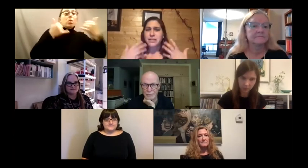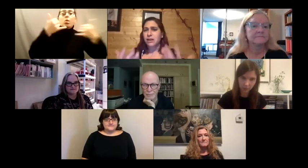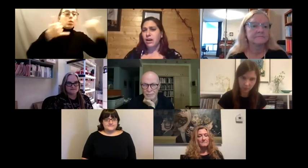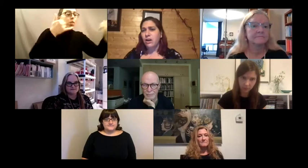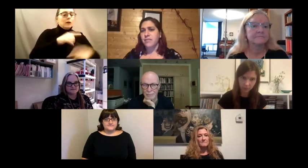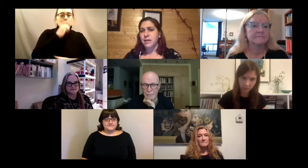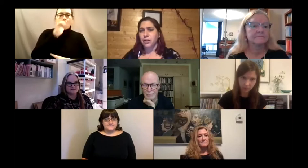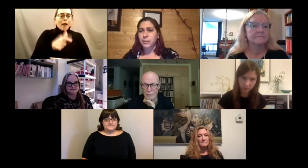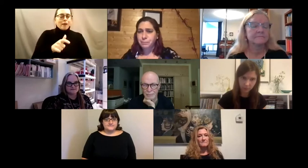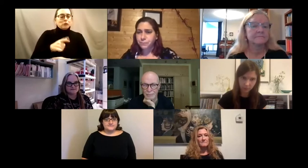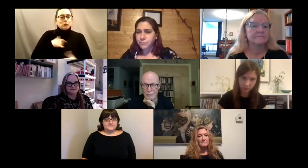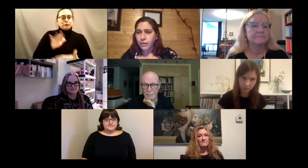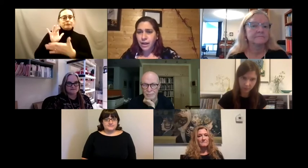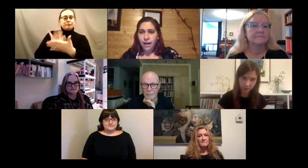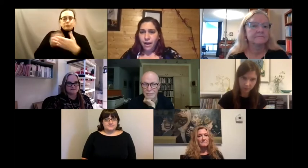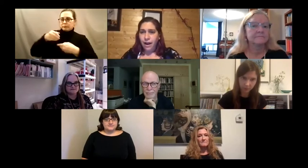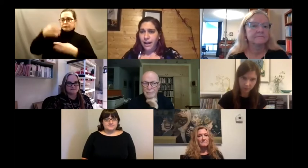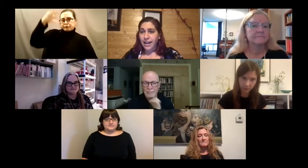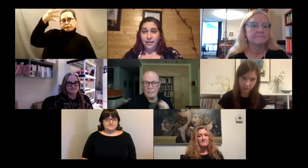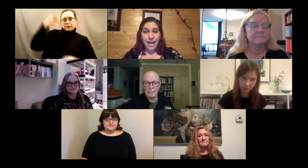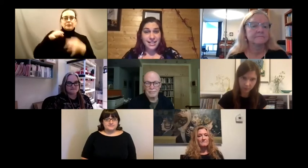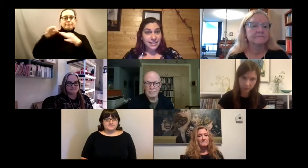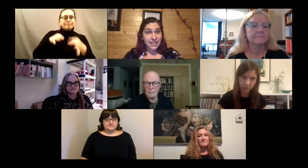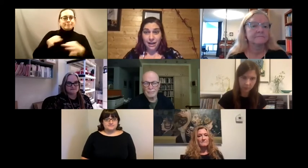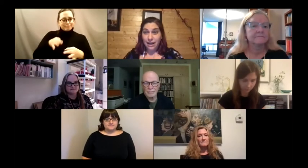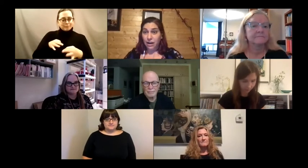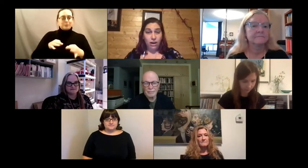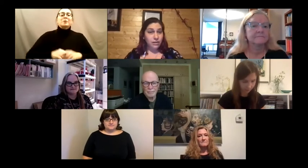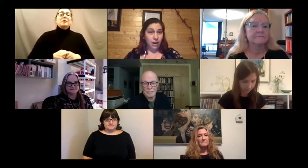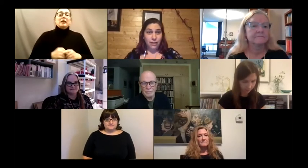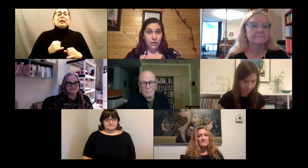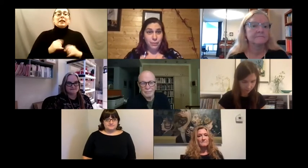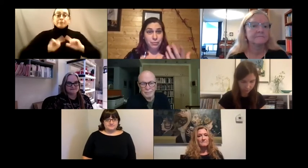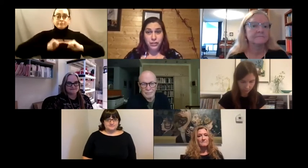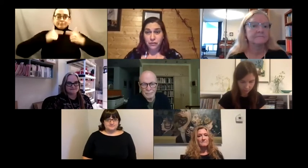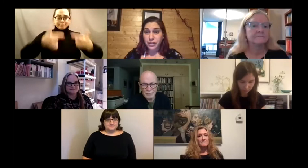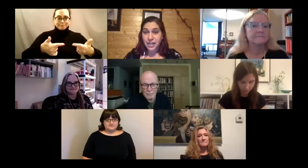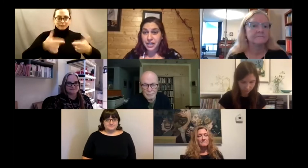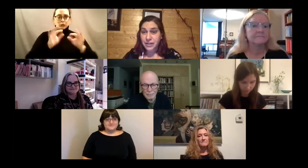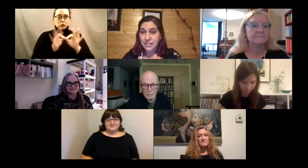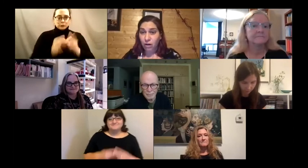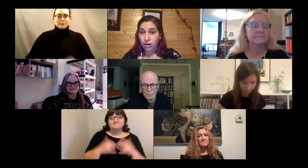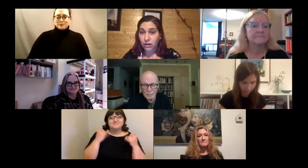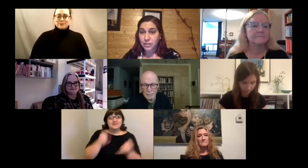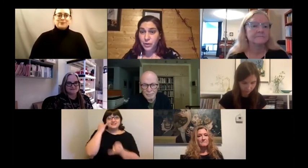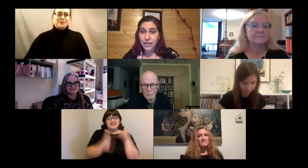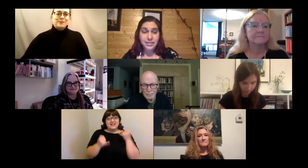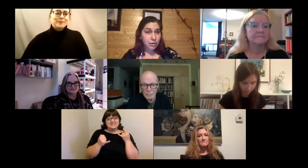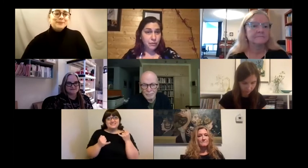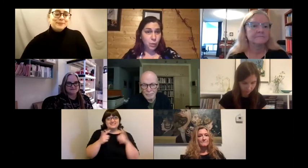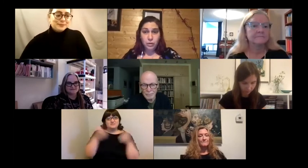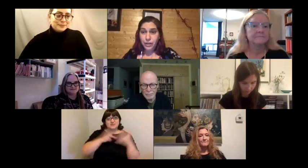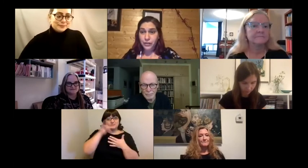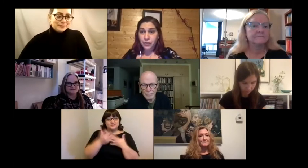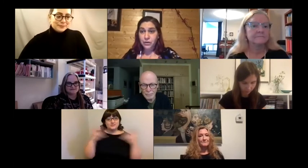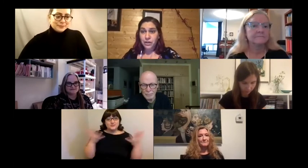It just makes it a lot simpler. And lastly, our other big project for the year is our spring summer